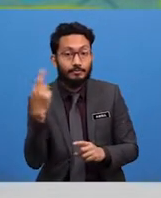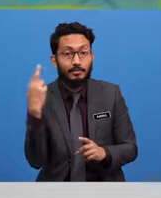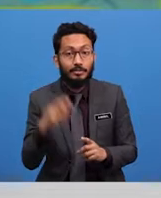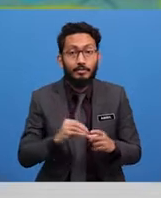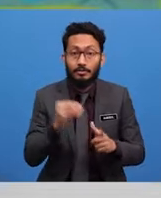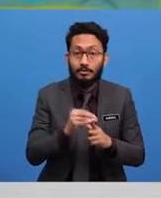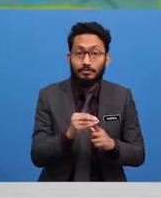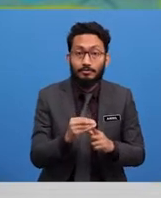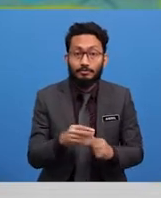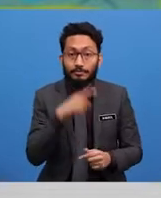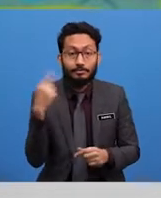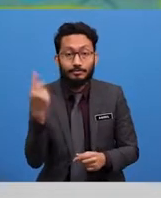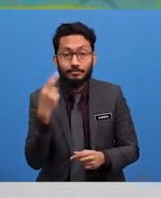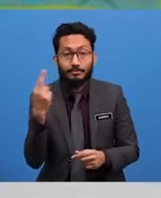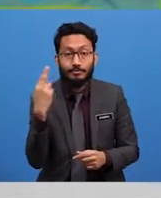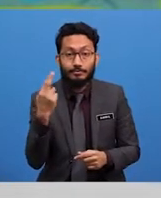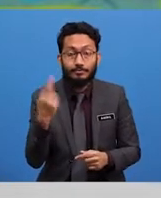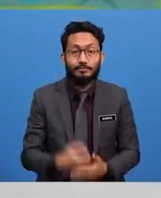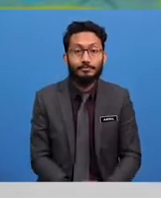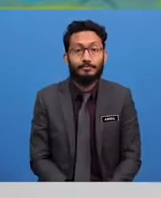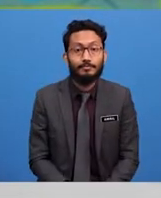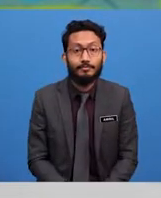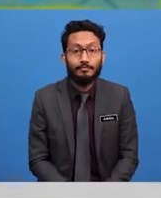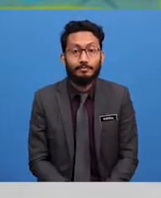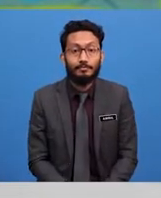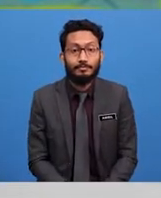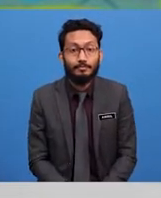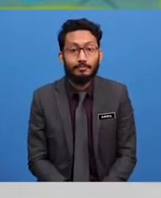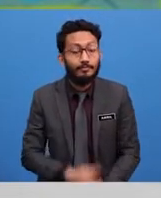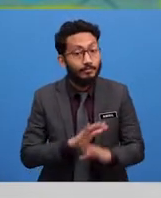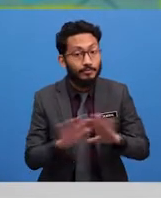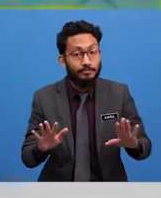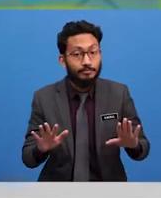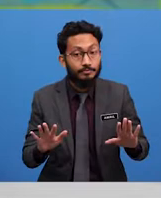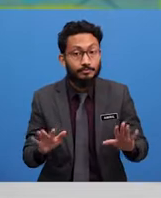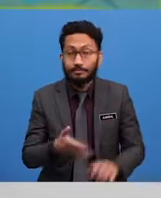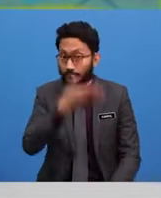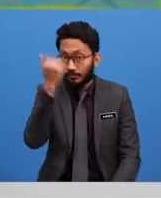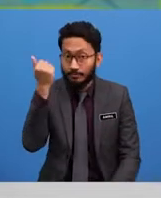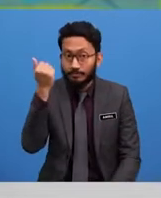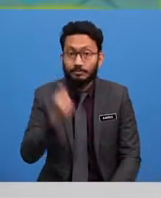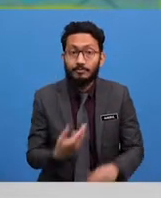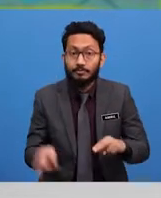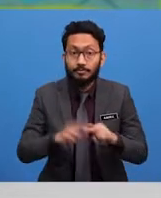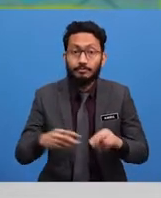verbs, either verbs that are regular or verbs that are irregular.